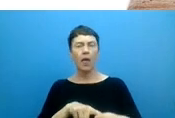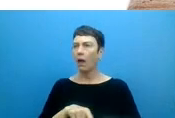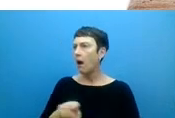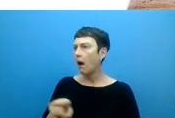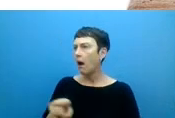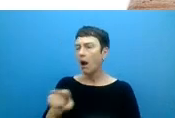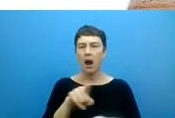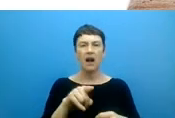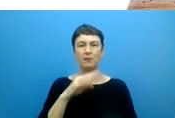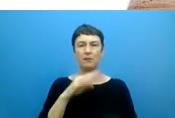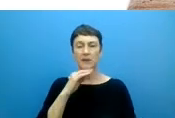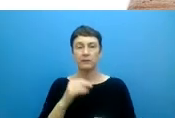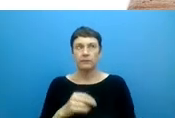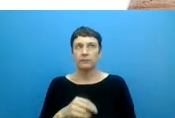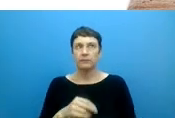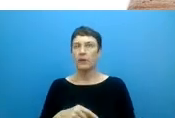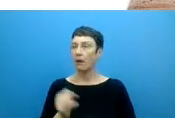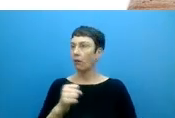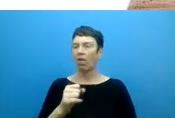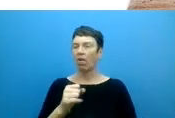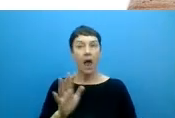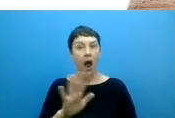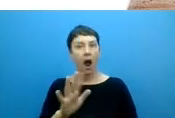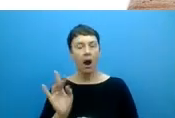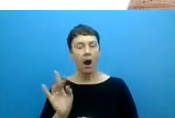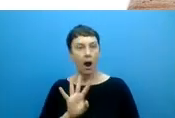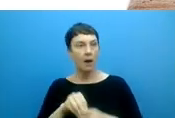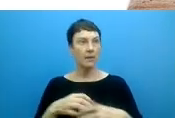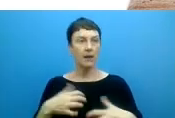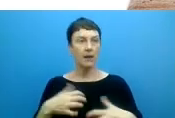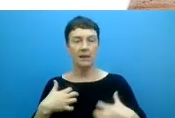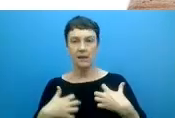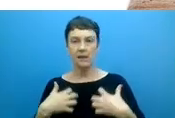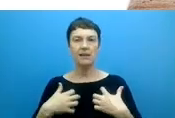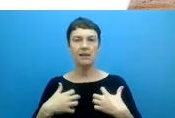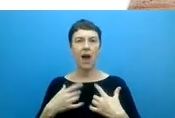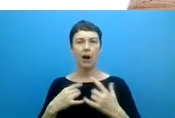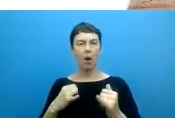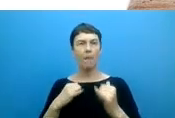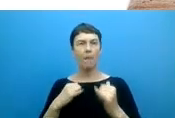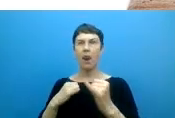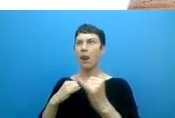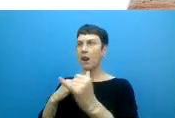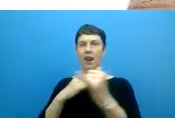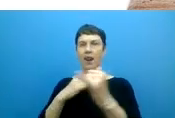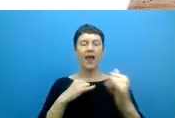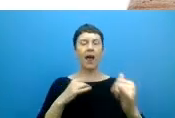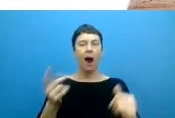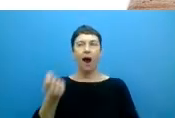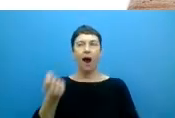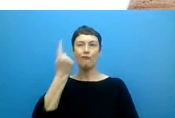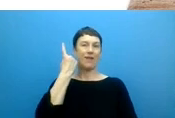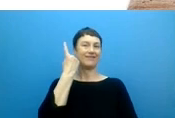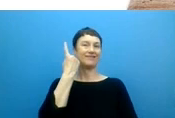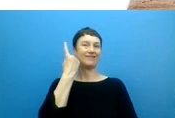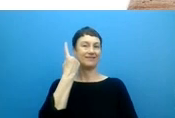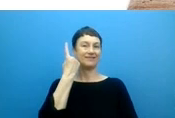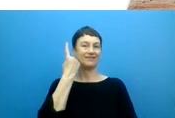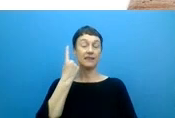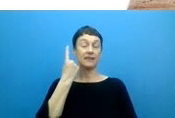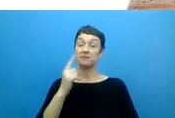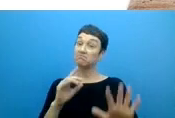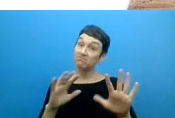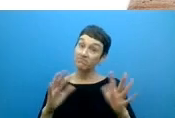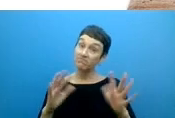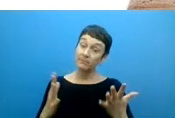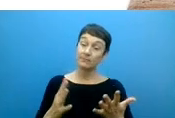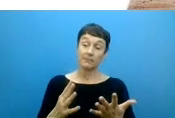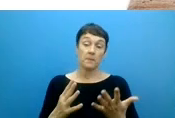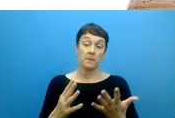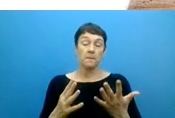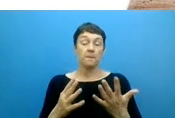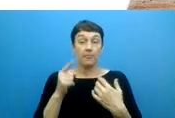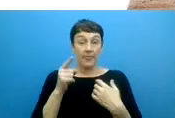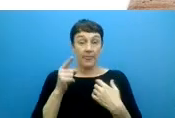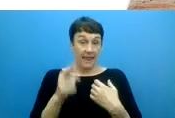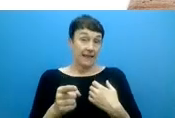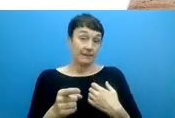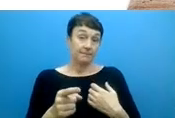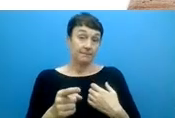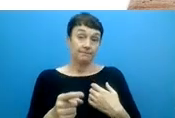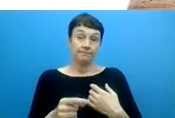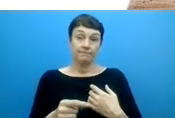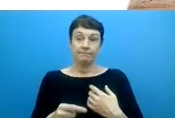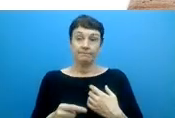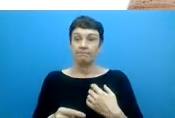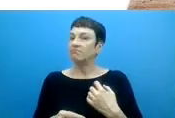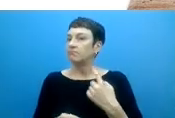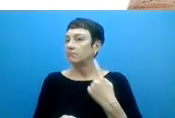just abstract. You start seeing the overflows and commonalities that exist in the different groups. So that's just with